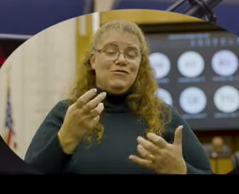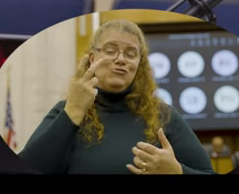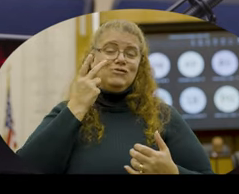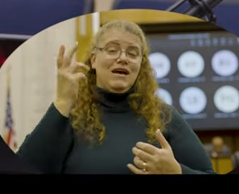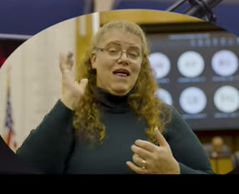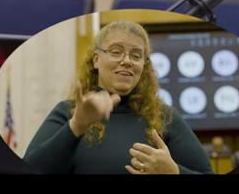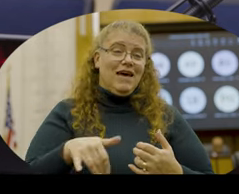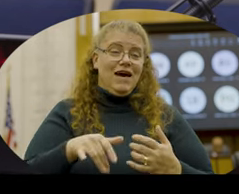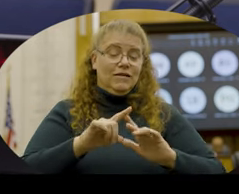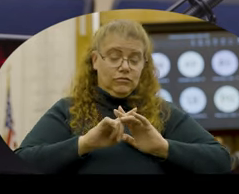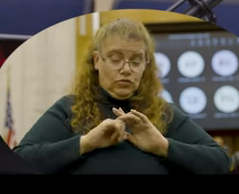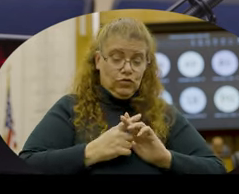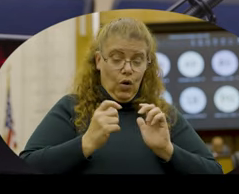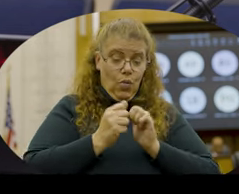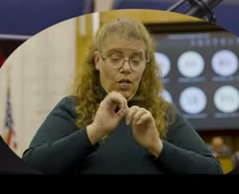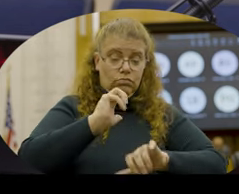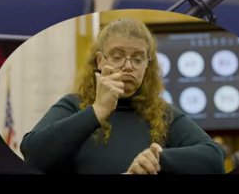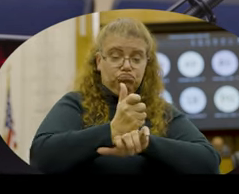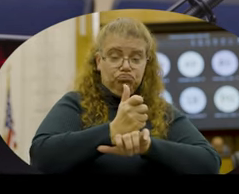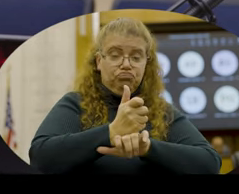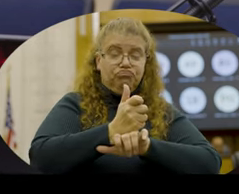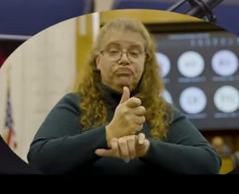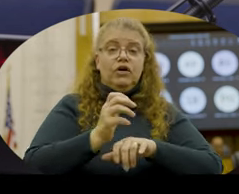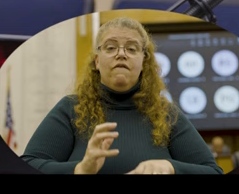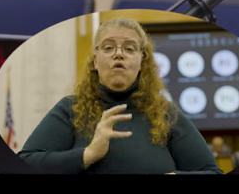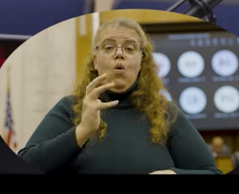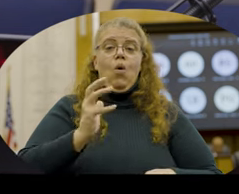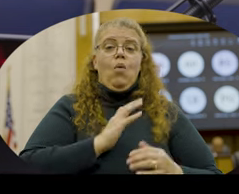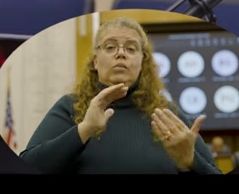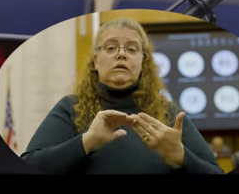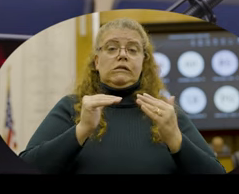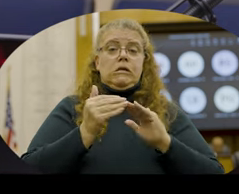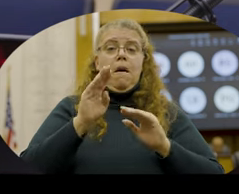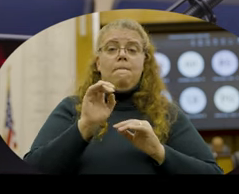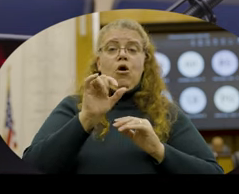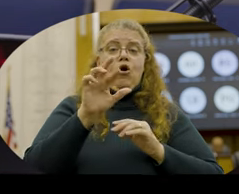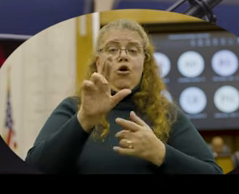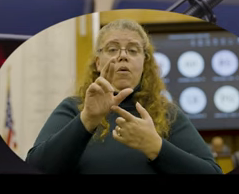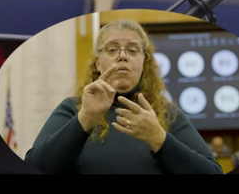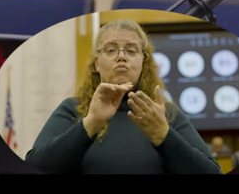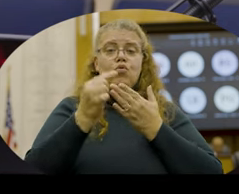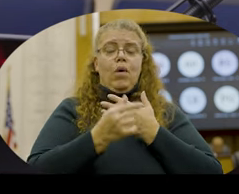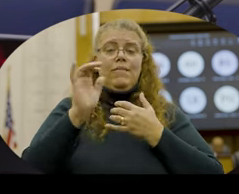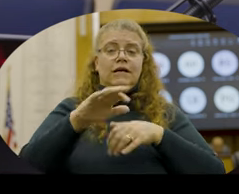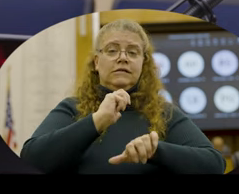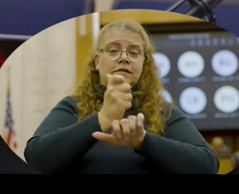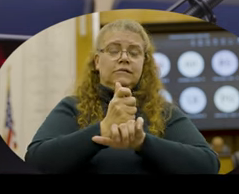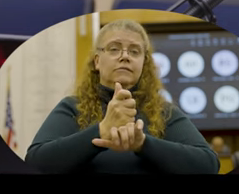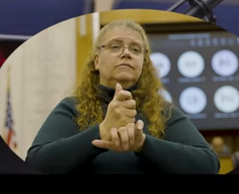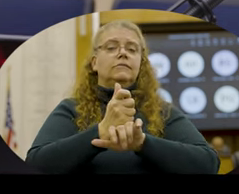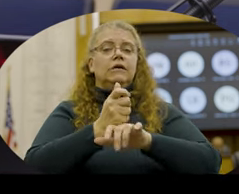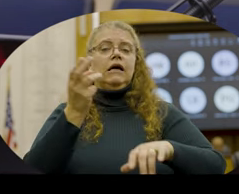to the GRTC this year by an additional $240,000 to a total of $8.9